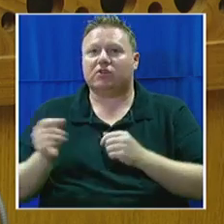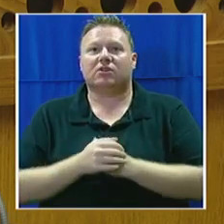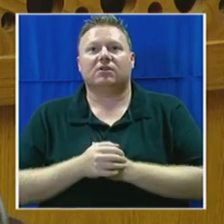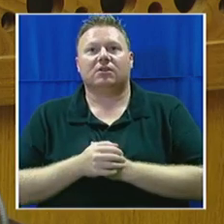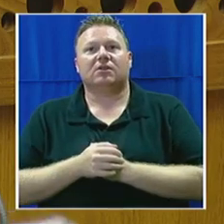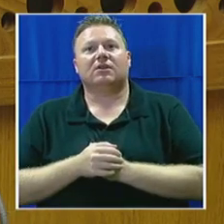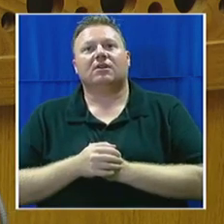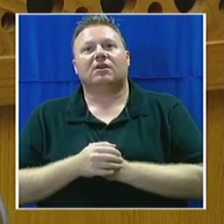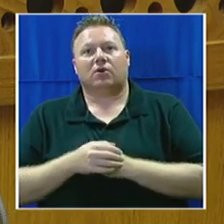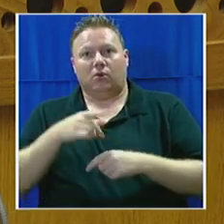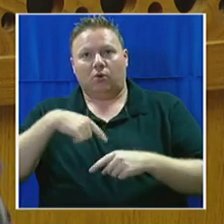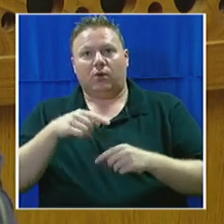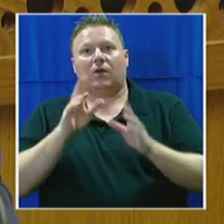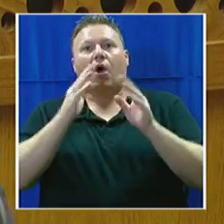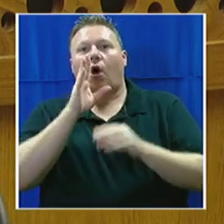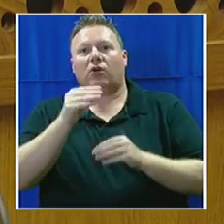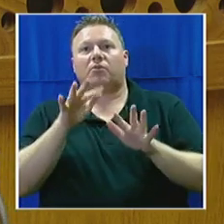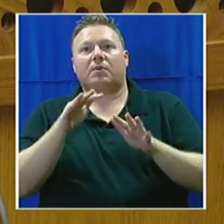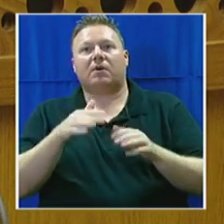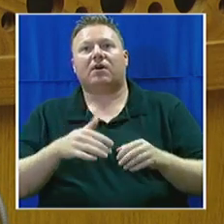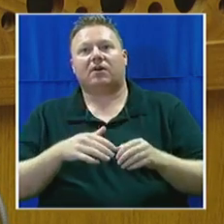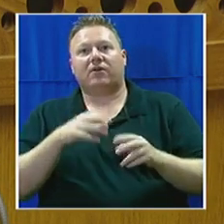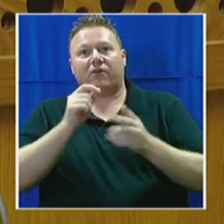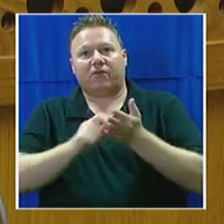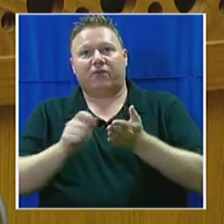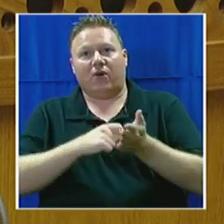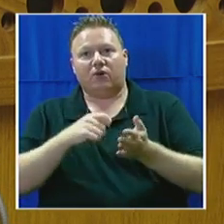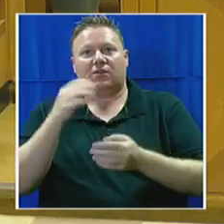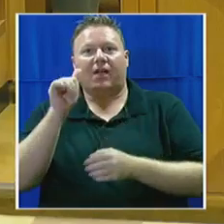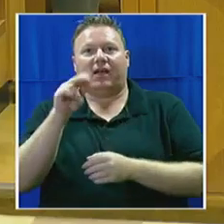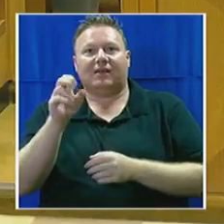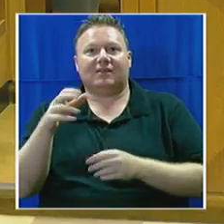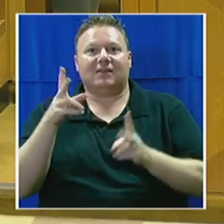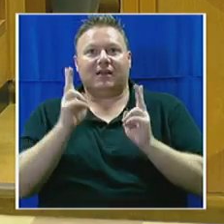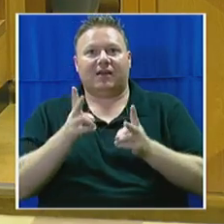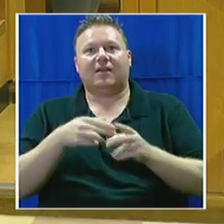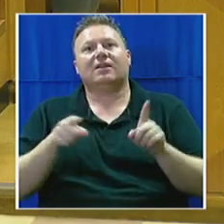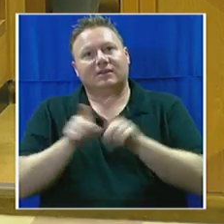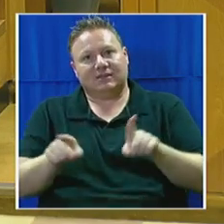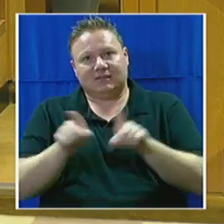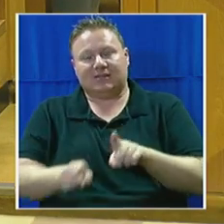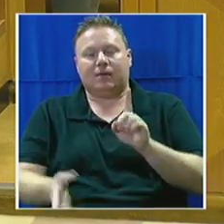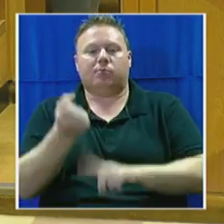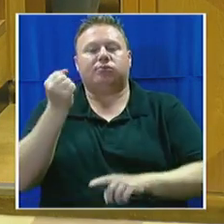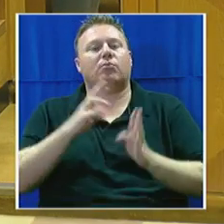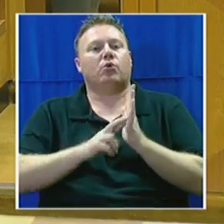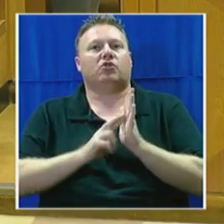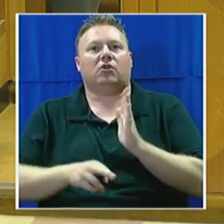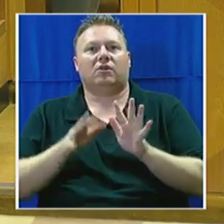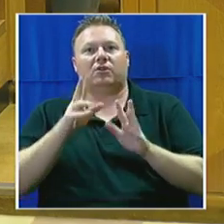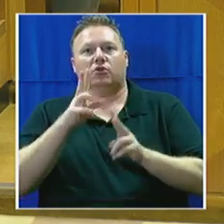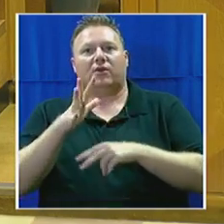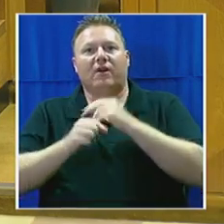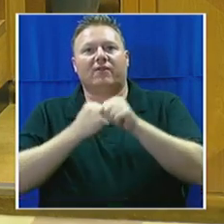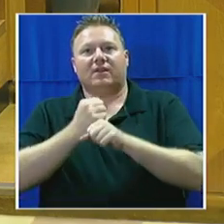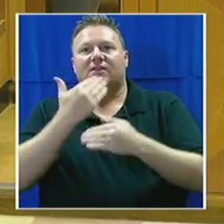moving, and we are appealing to people in South Africa, if you vote this corrupt ANC into power again, you'll get the same result as you did for the last 25